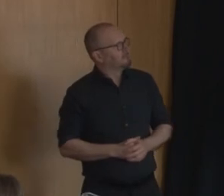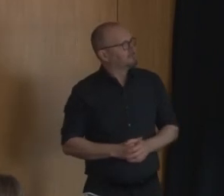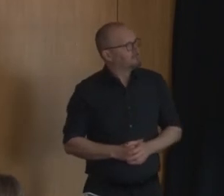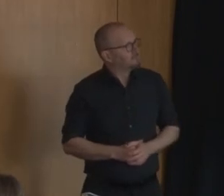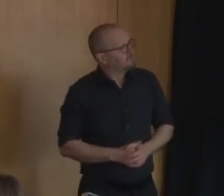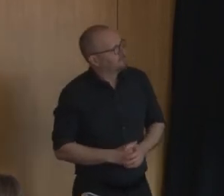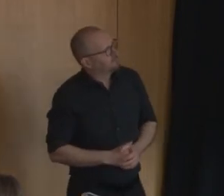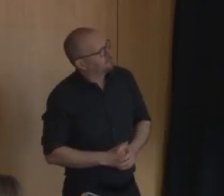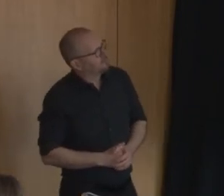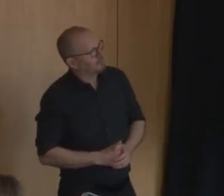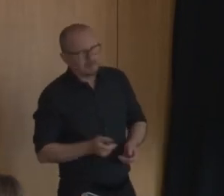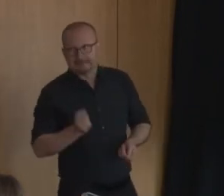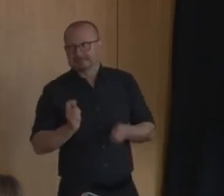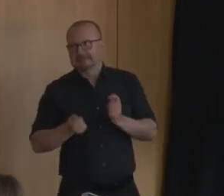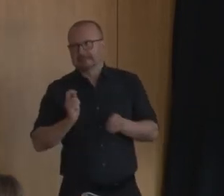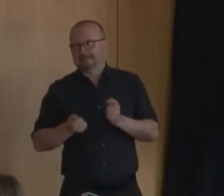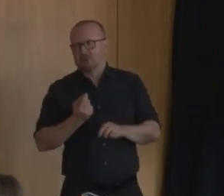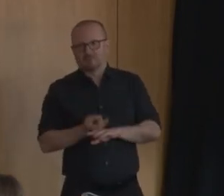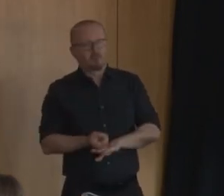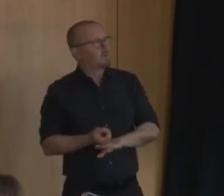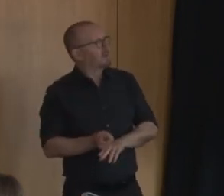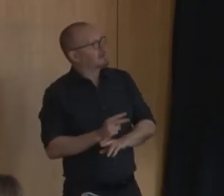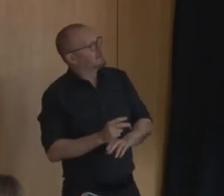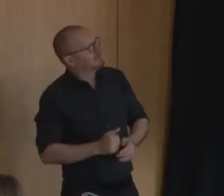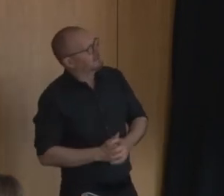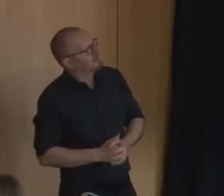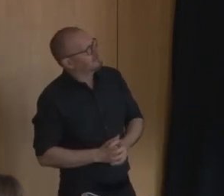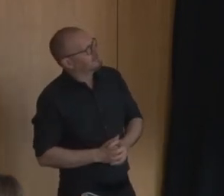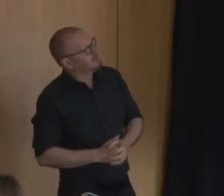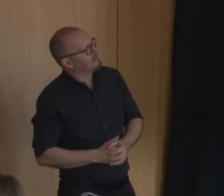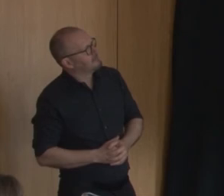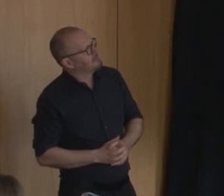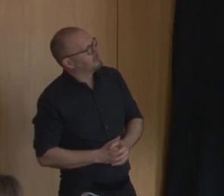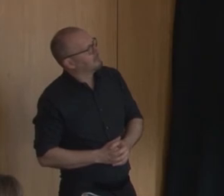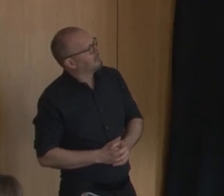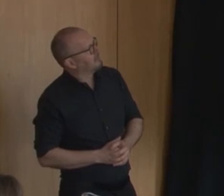the floor to get a sense of looking down at the land masses.